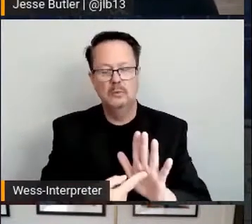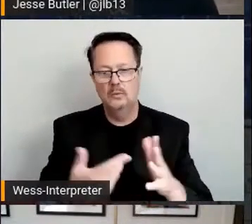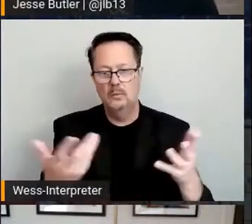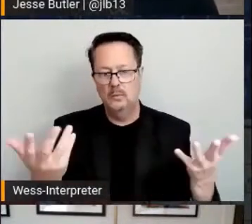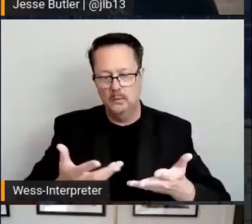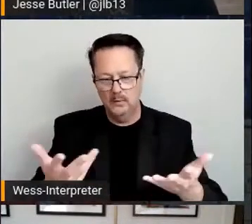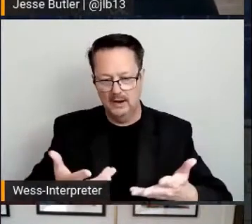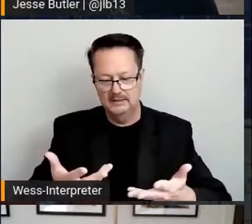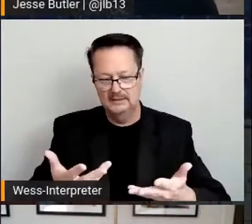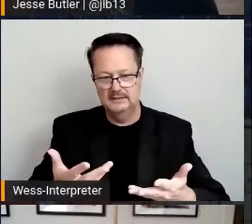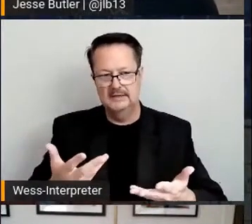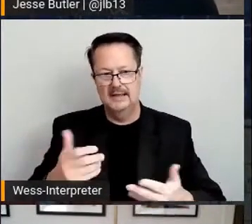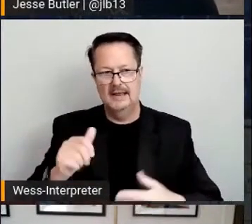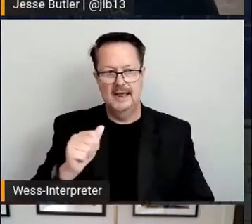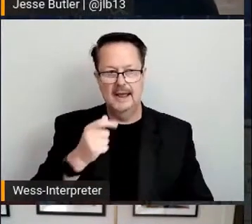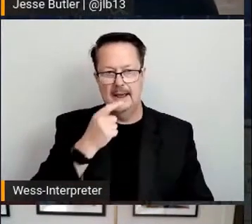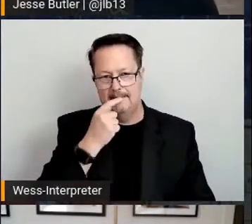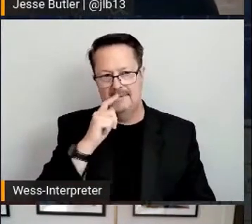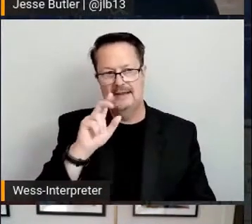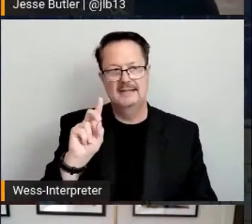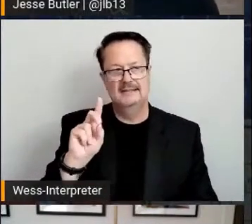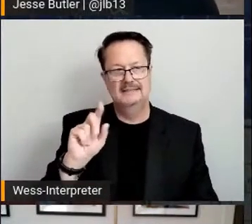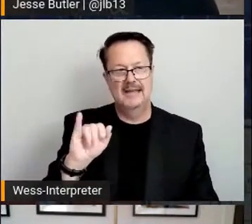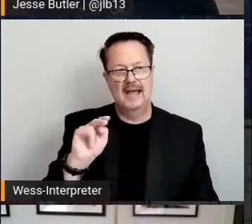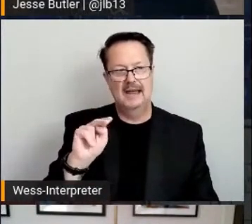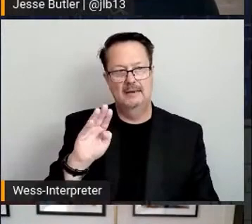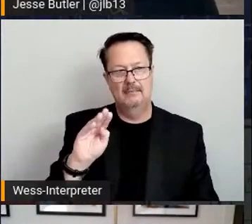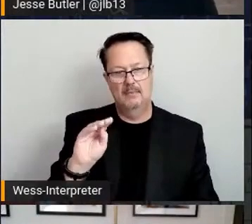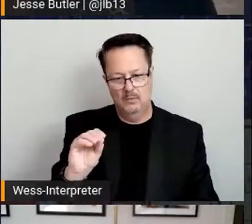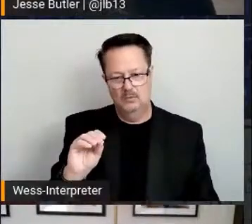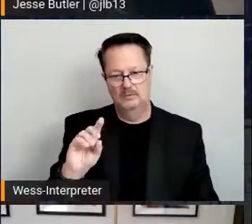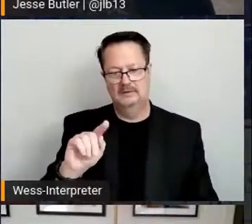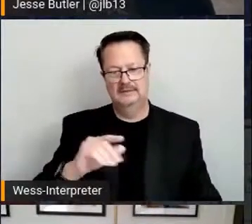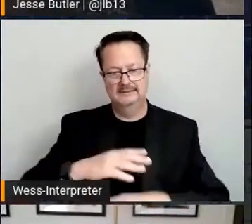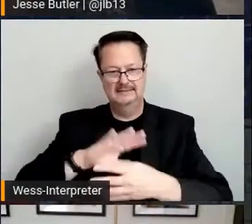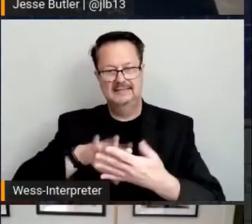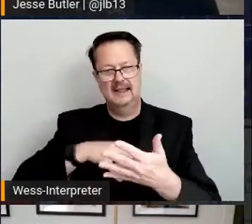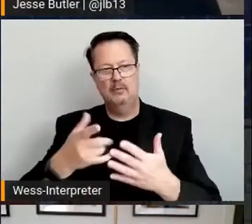a DynamoDB table, for example, manifest looks like.